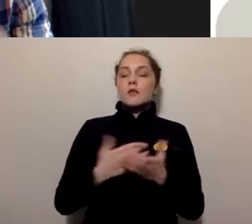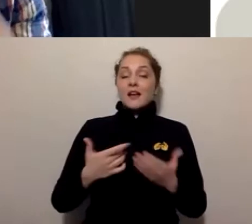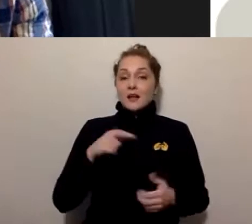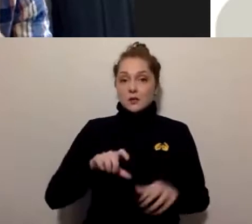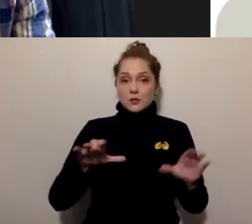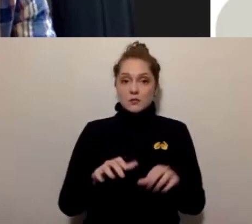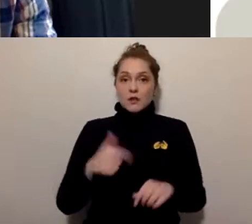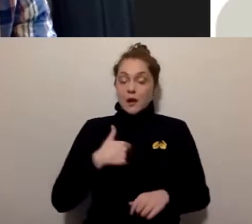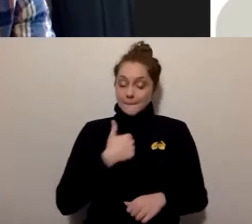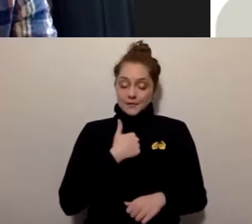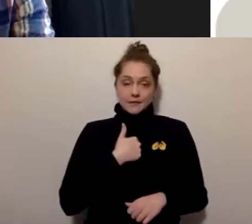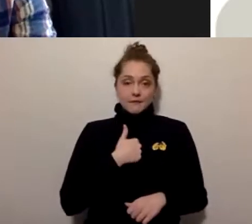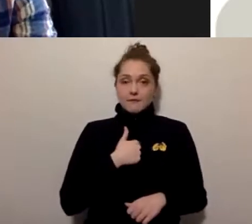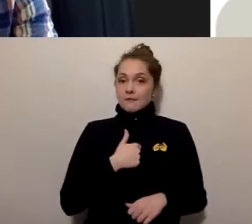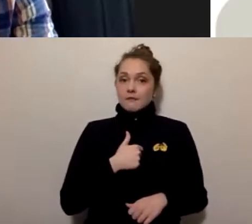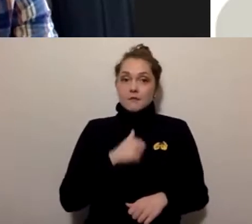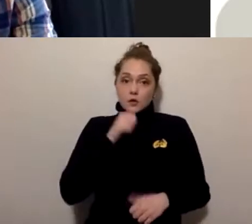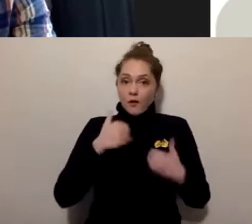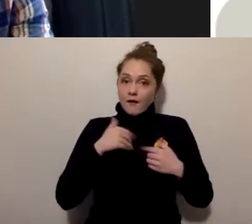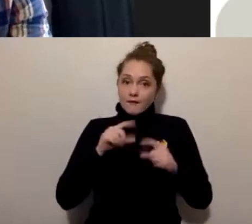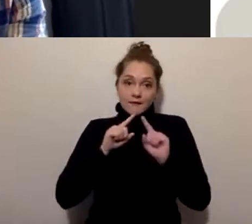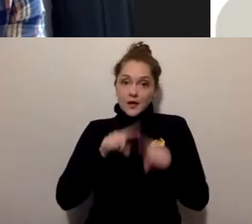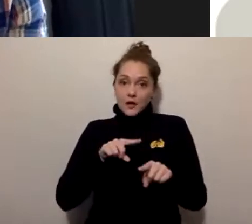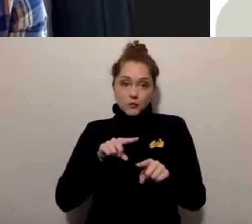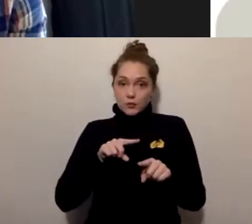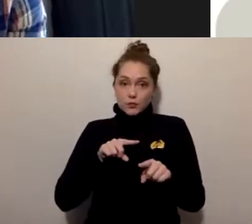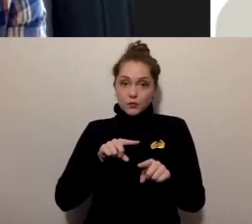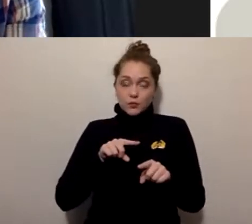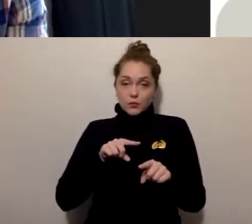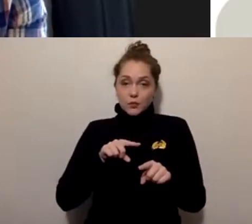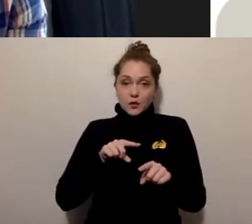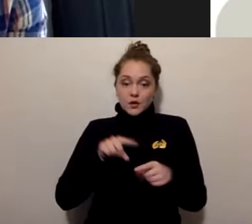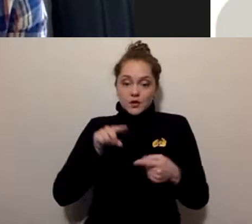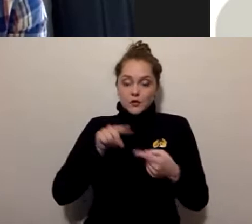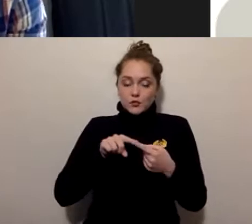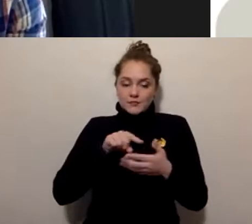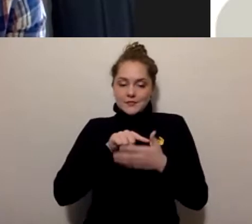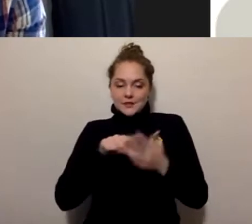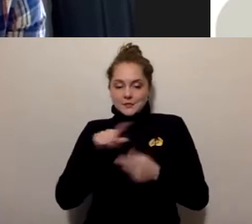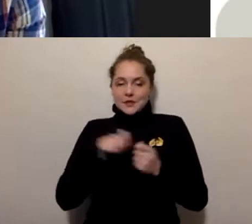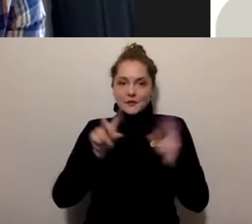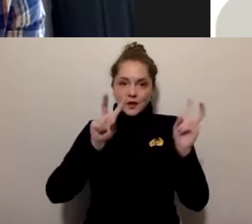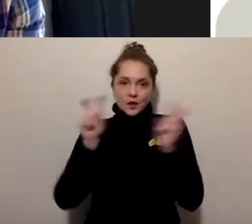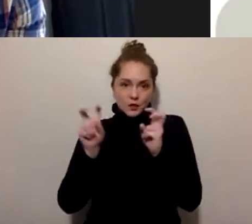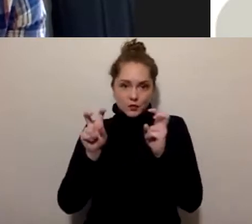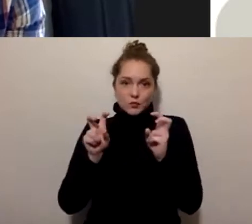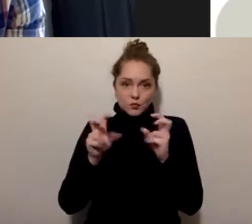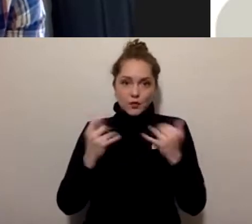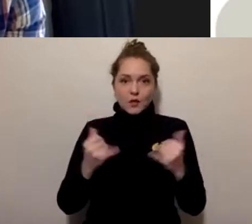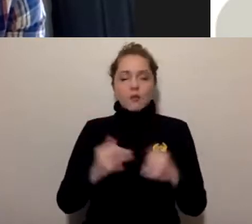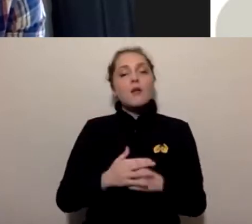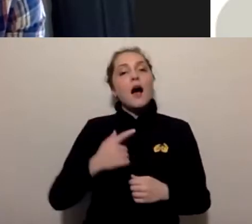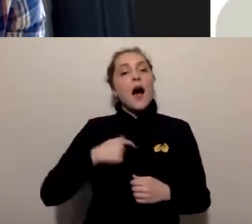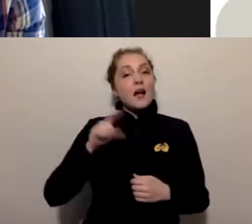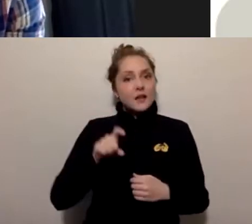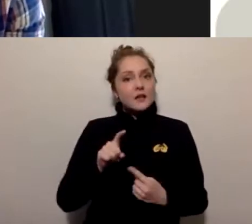someone who does not have the answers to this, to these particular issues we're discussing on the call, I need to meet